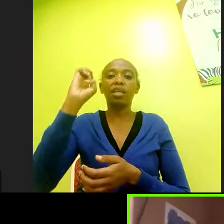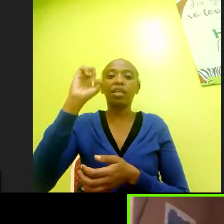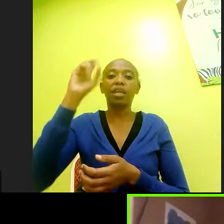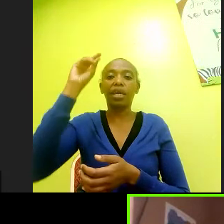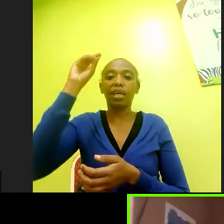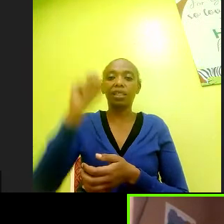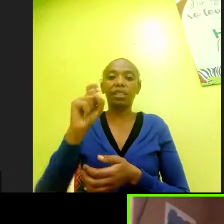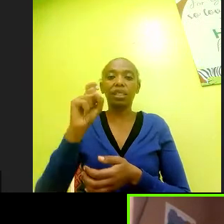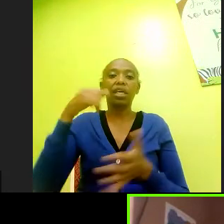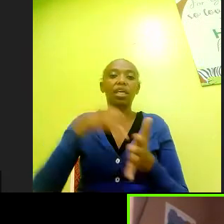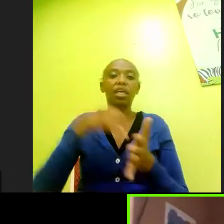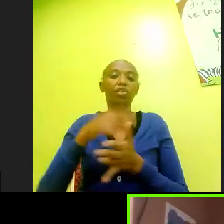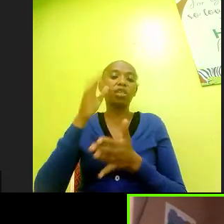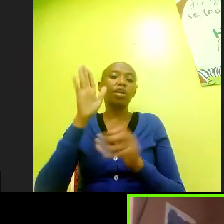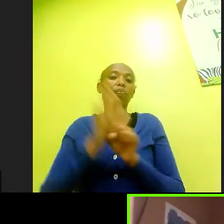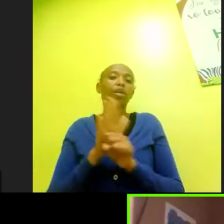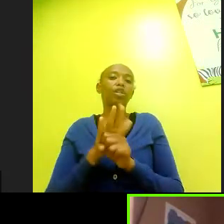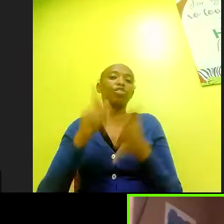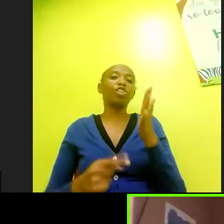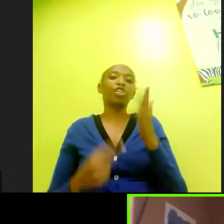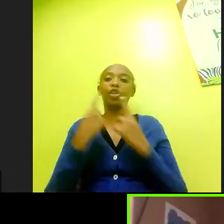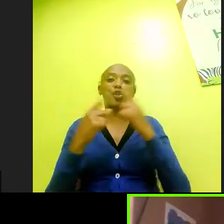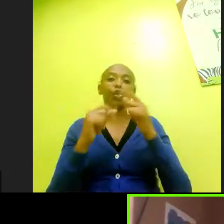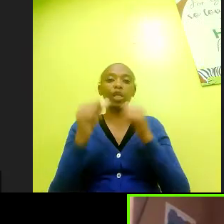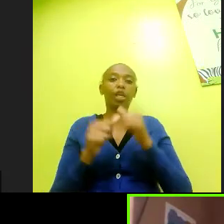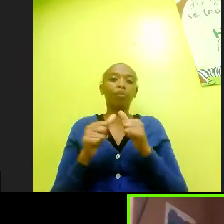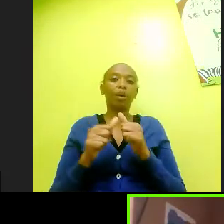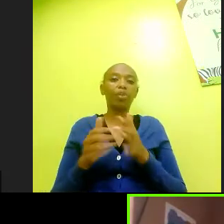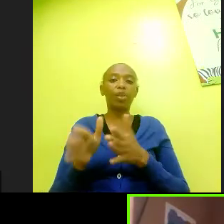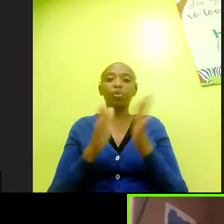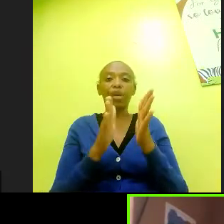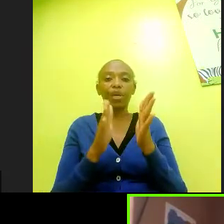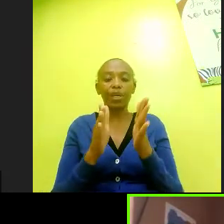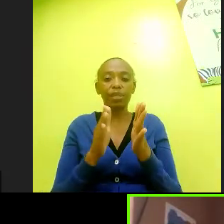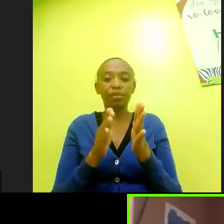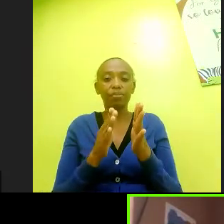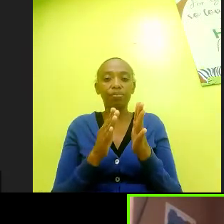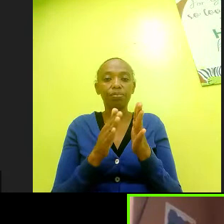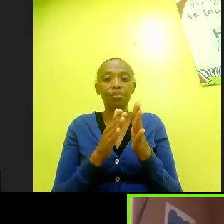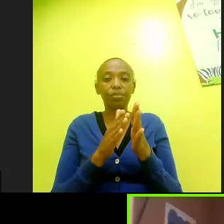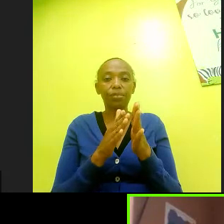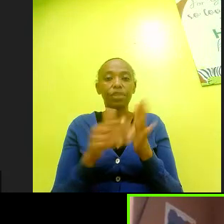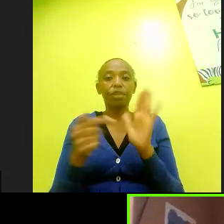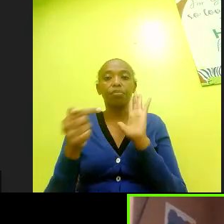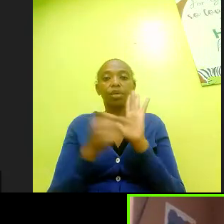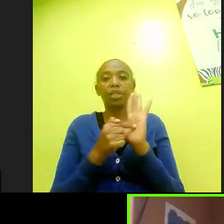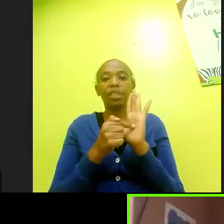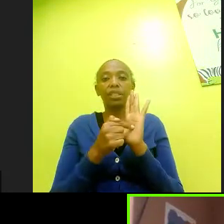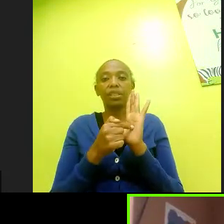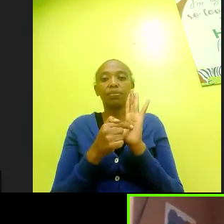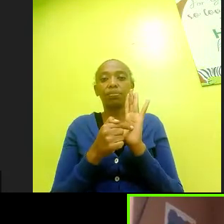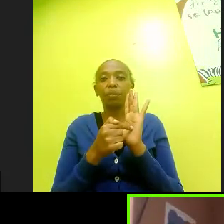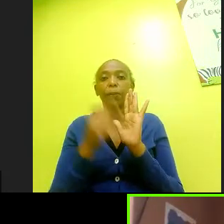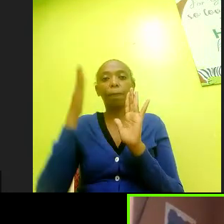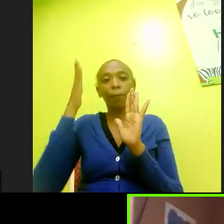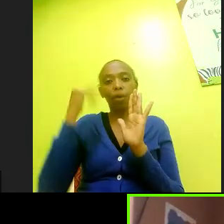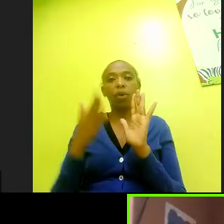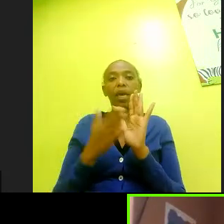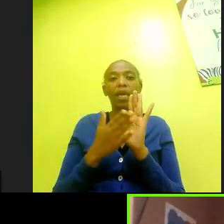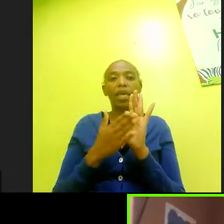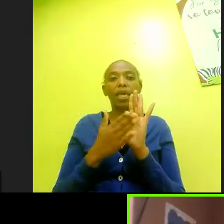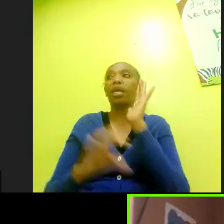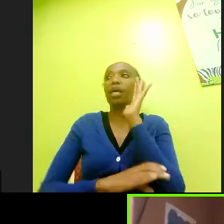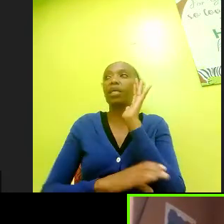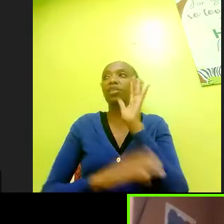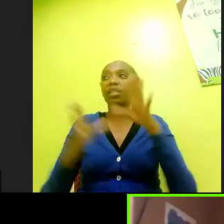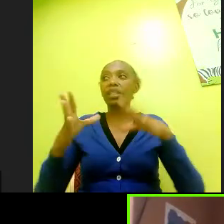you are speaking of: criteria, points, why countries received